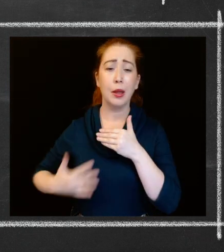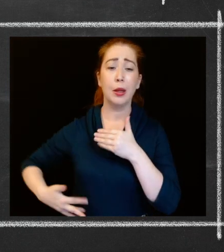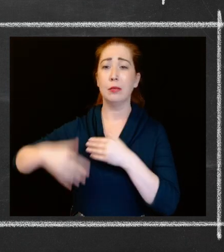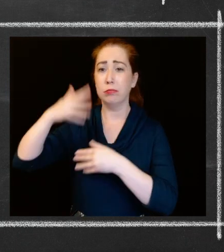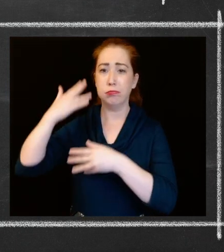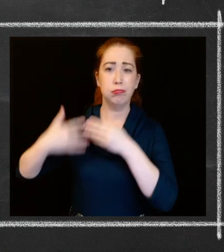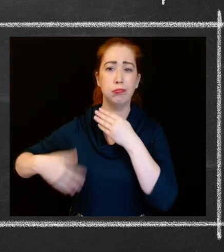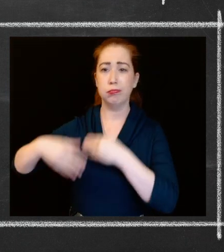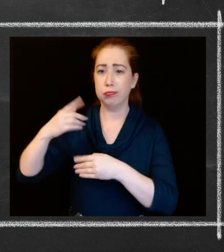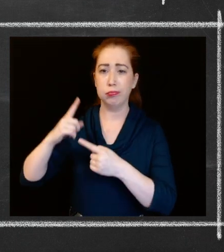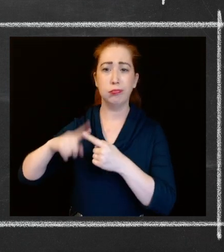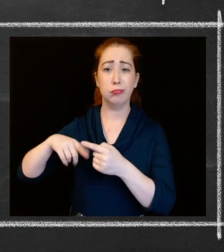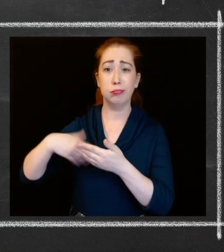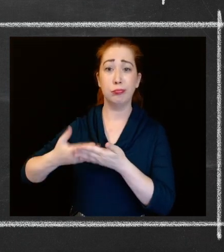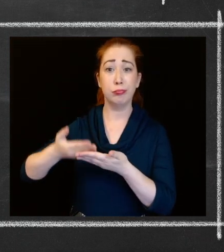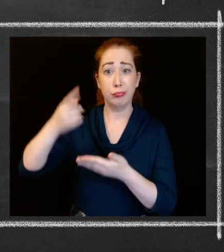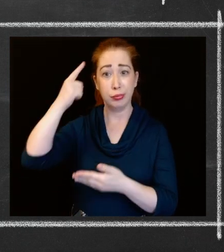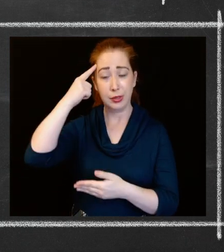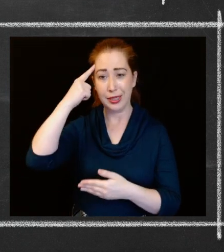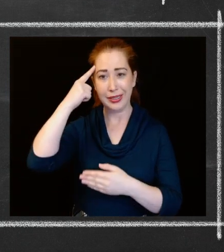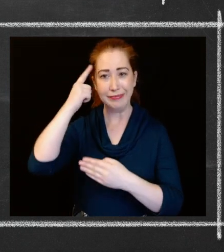brain is interrupted.